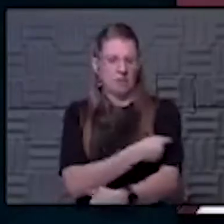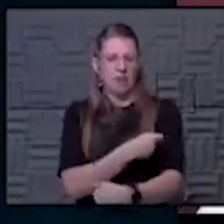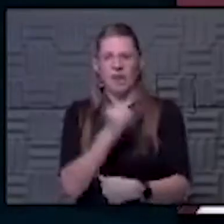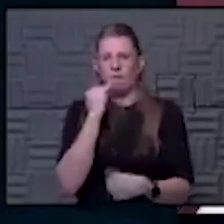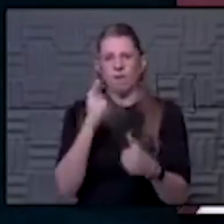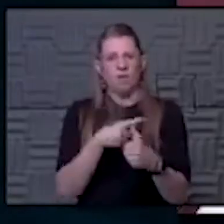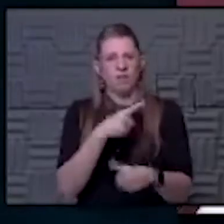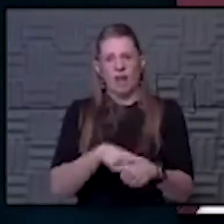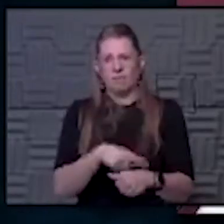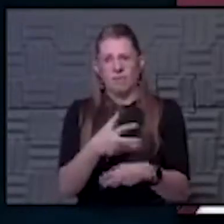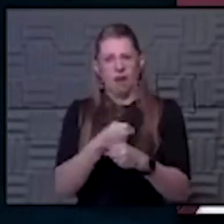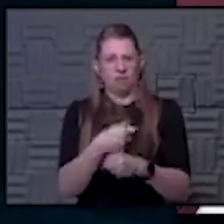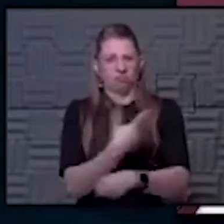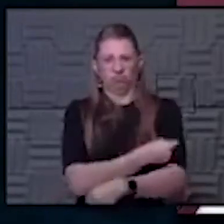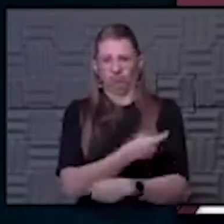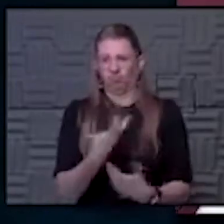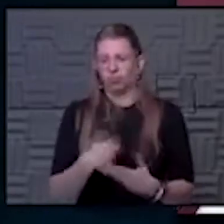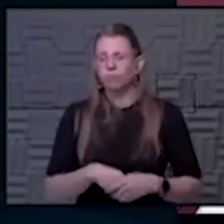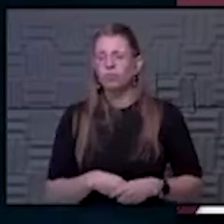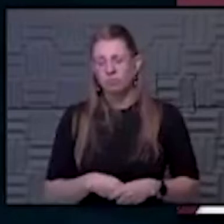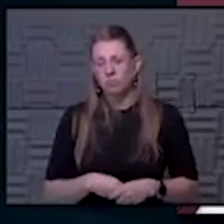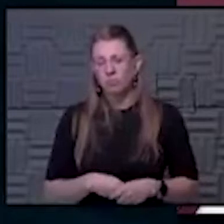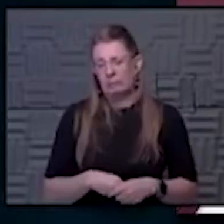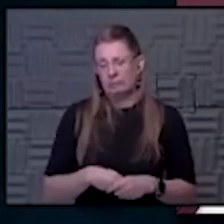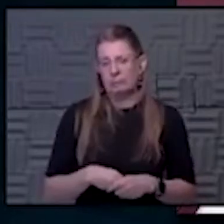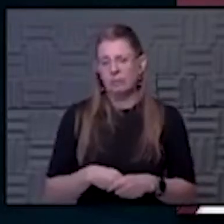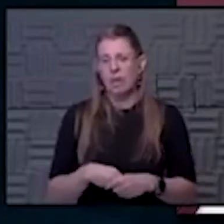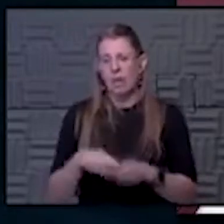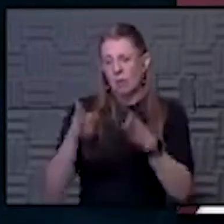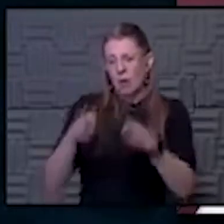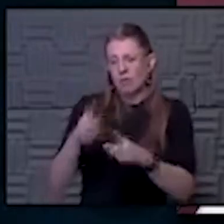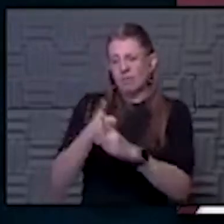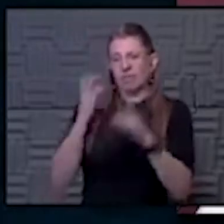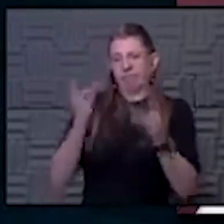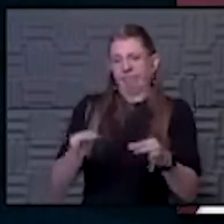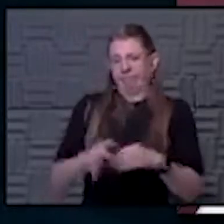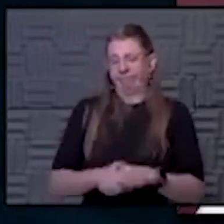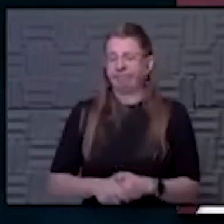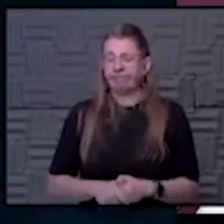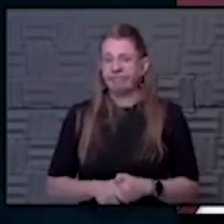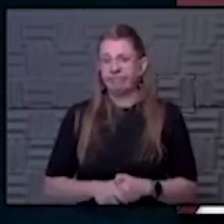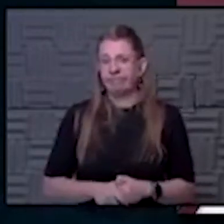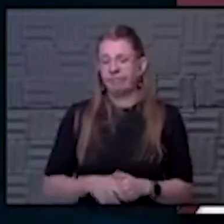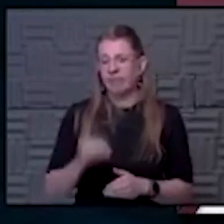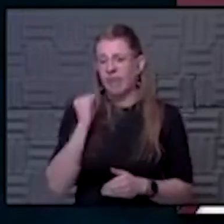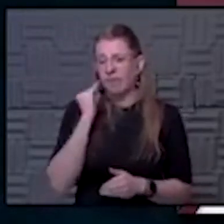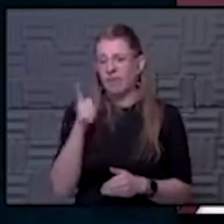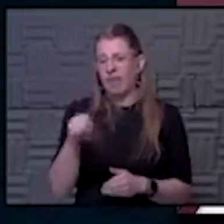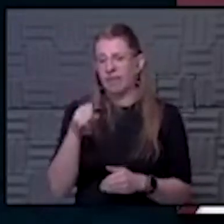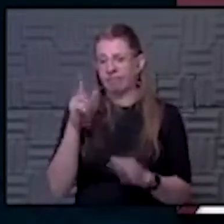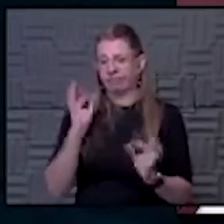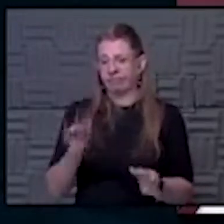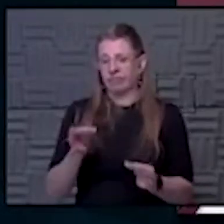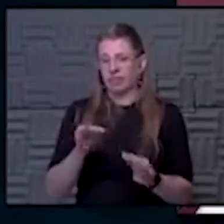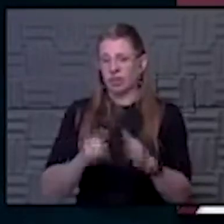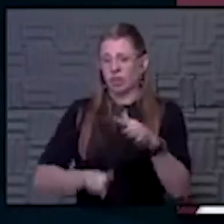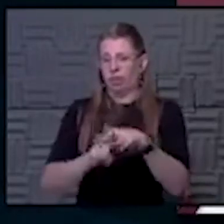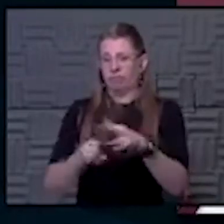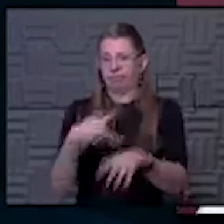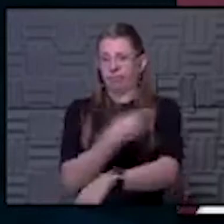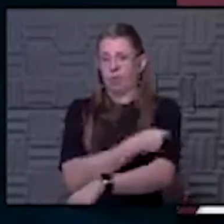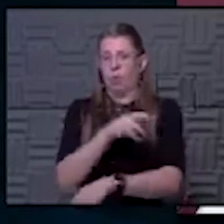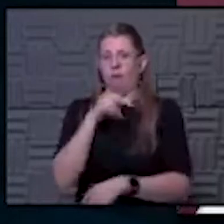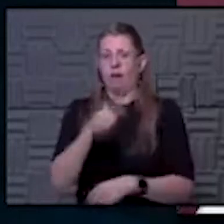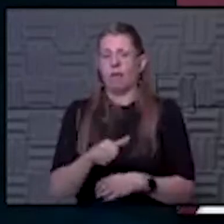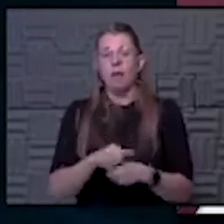time. So that's to be determined by the person really themselves, whether they choose to show up or not. Yeah, I think it's really no different than if you actually had